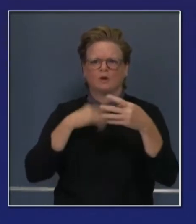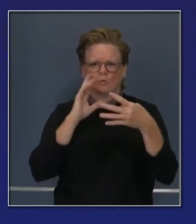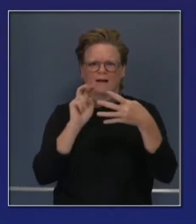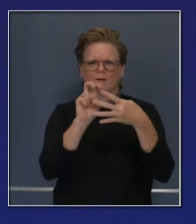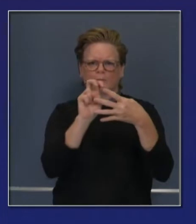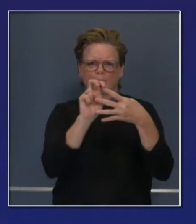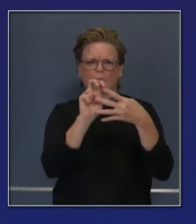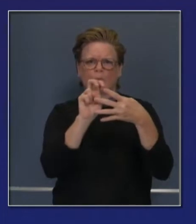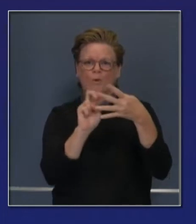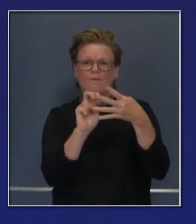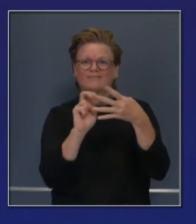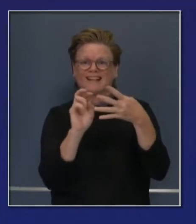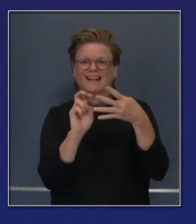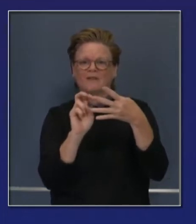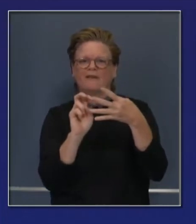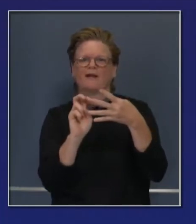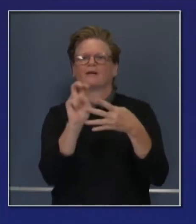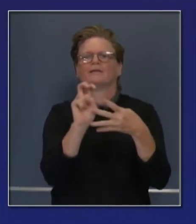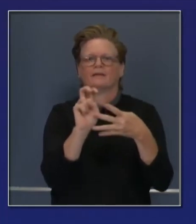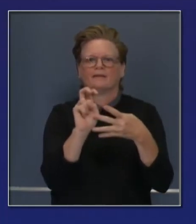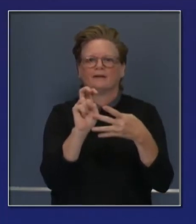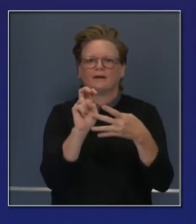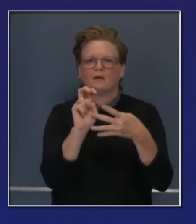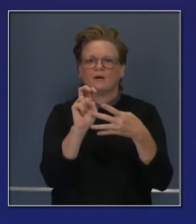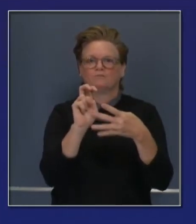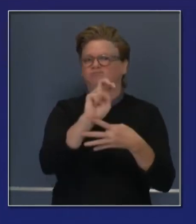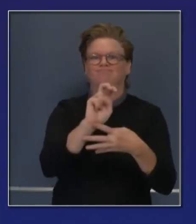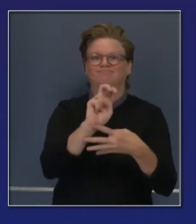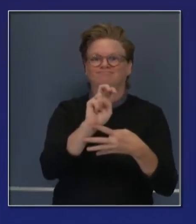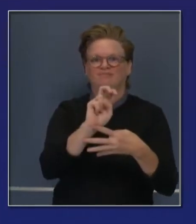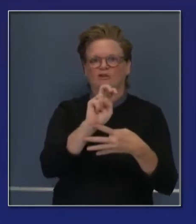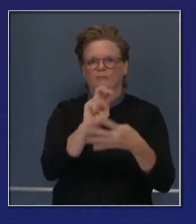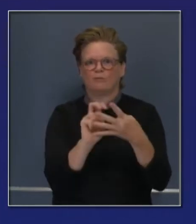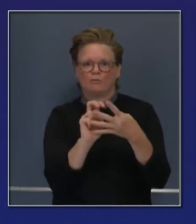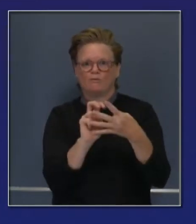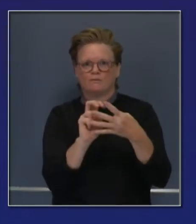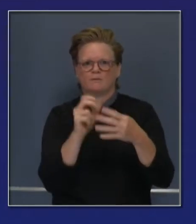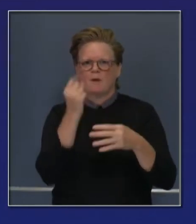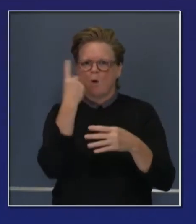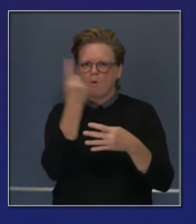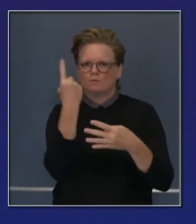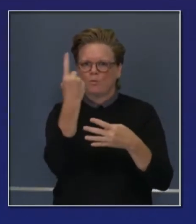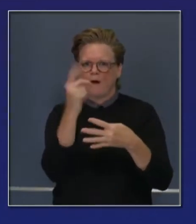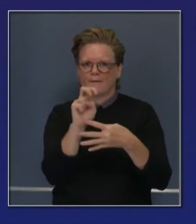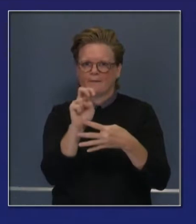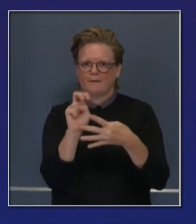how we can approach a lot of the activities within the respective counties.